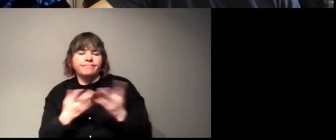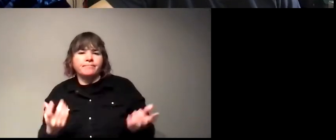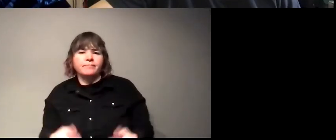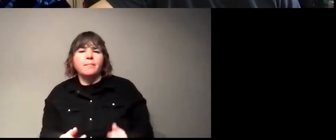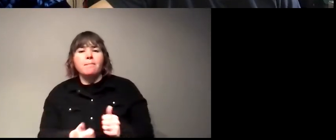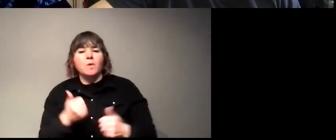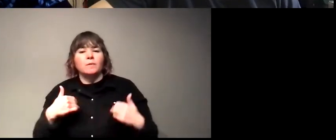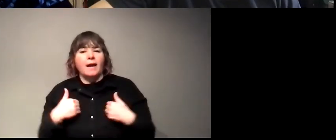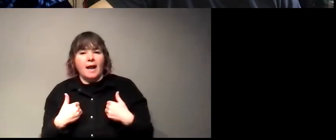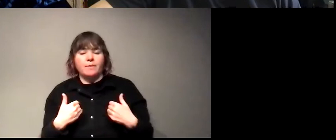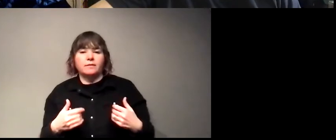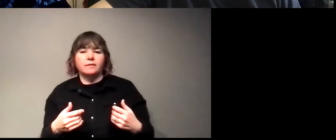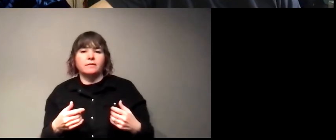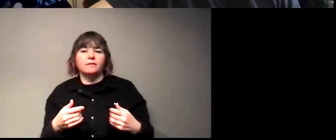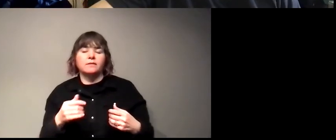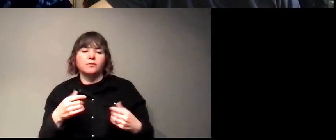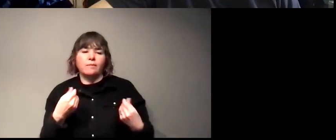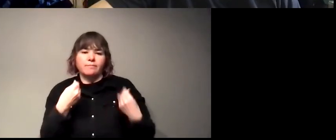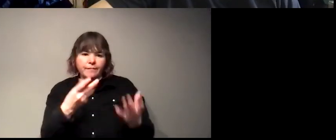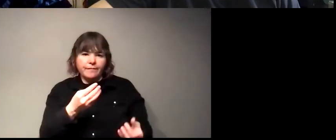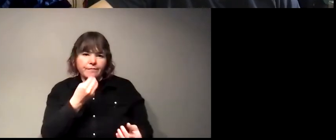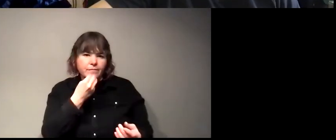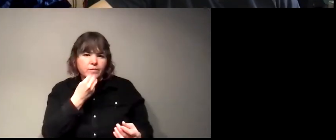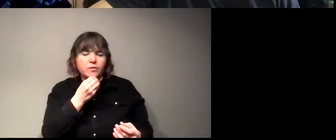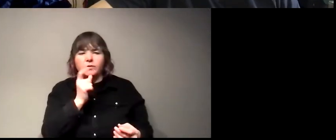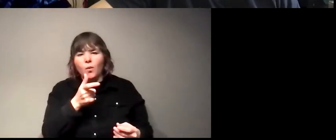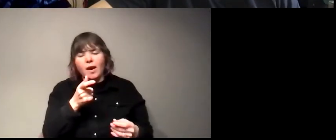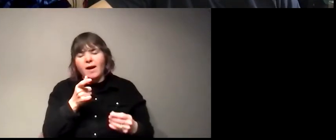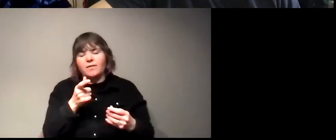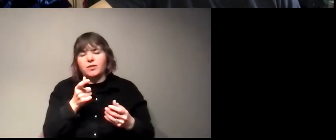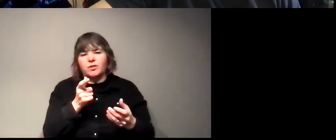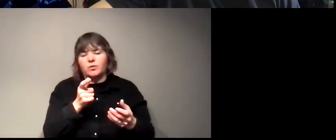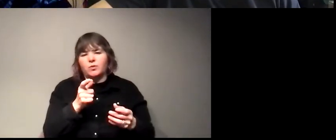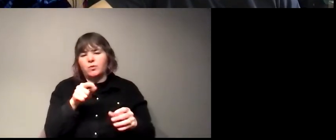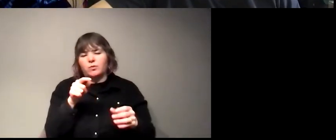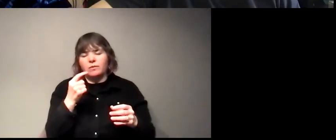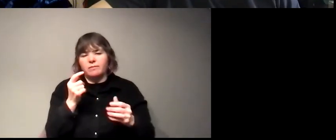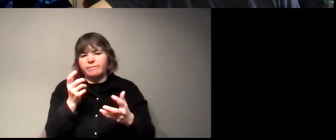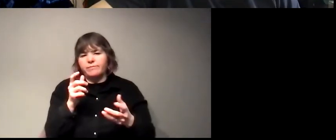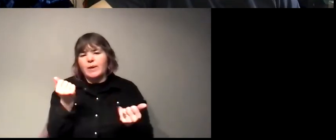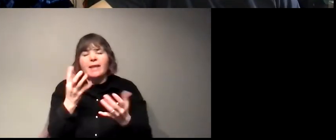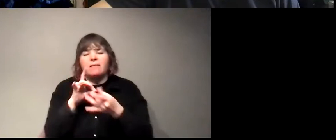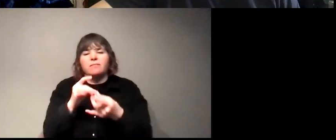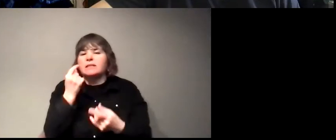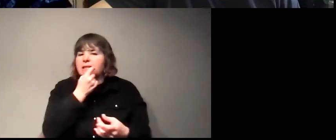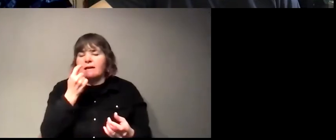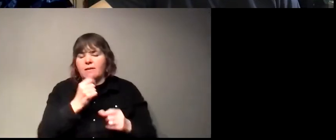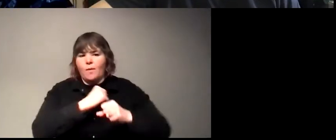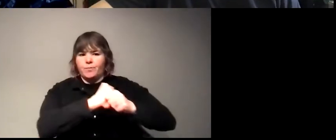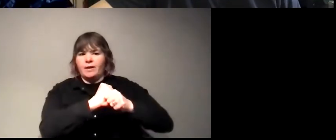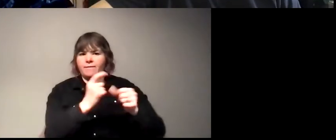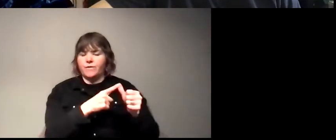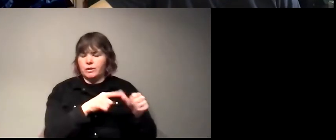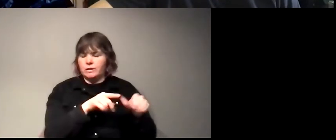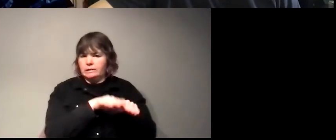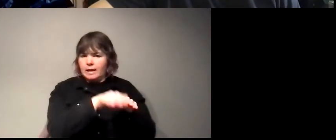our animals, we try to give them a diet where we don't have to do anything with their teeth. That's really important. That's the first step. And then if